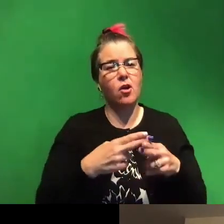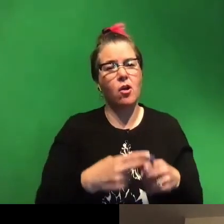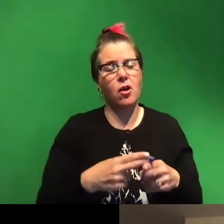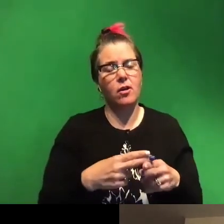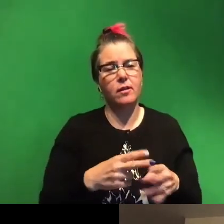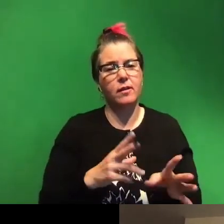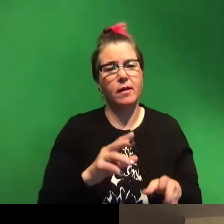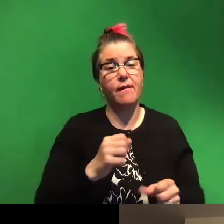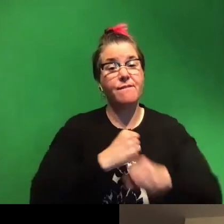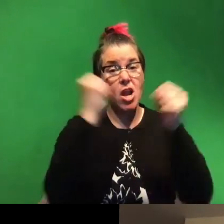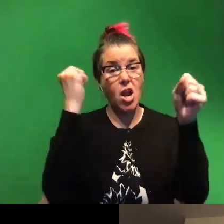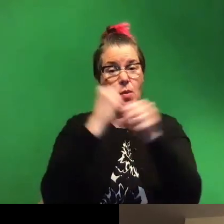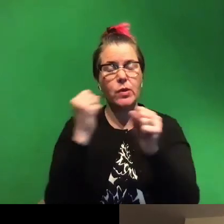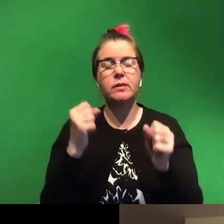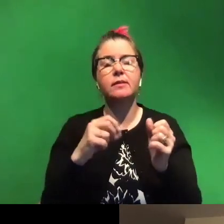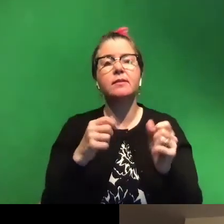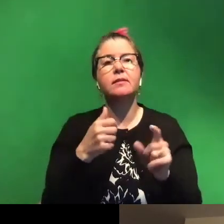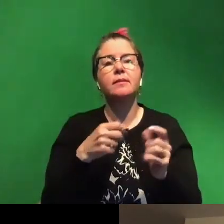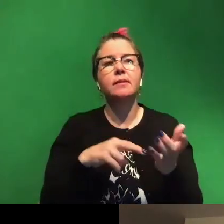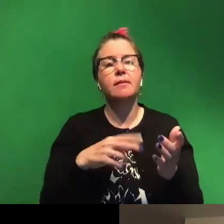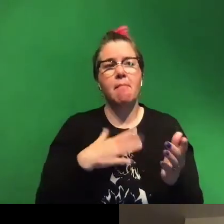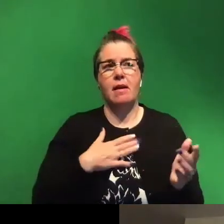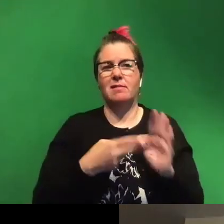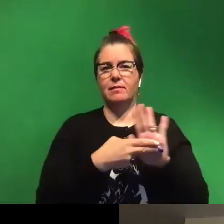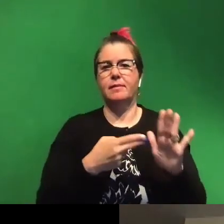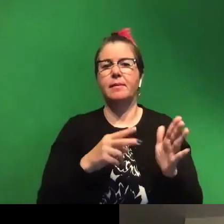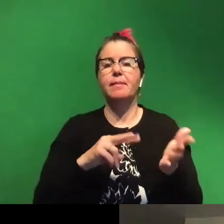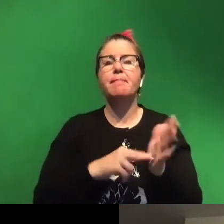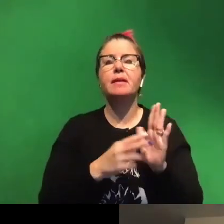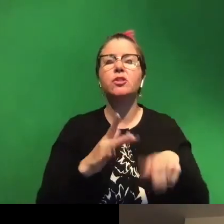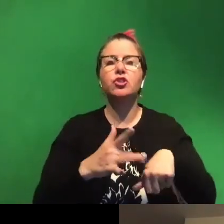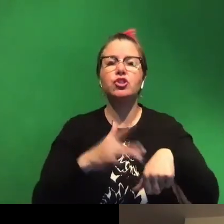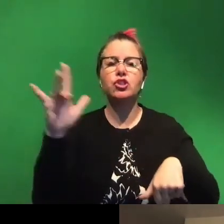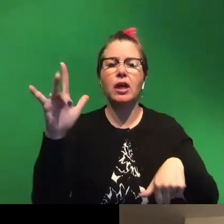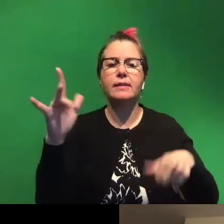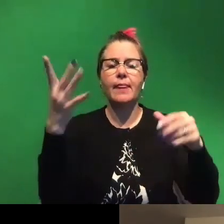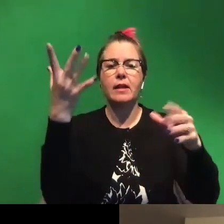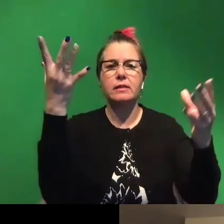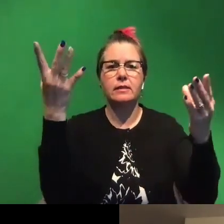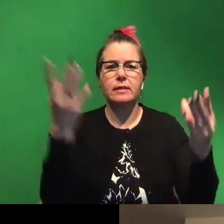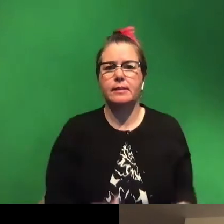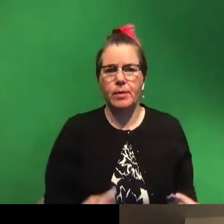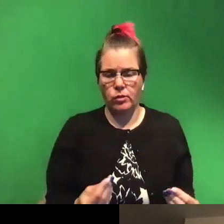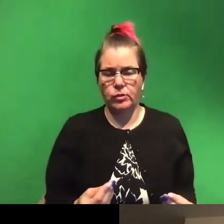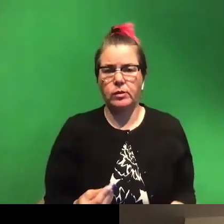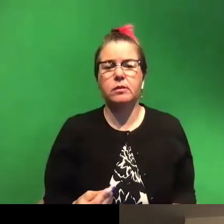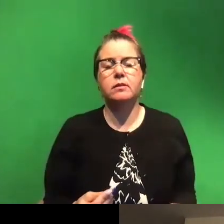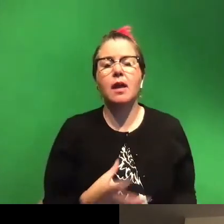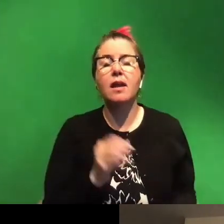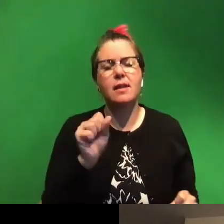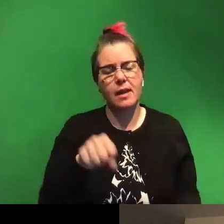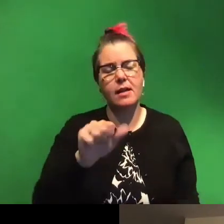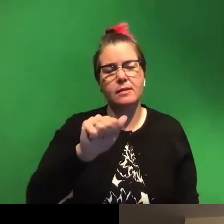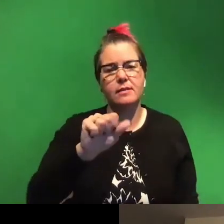a firework, it's something that kind of shines and then disappears. And yes, asteroids